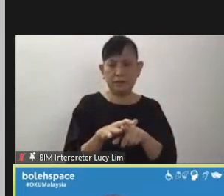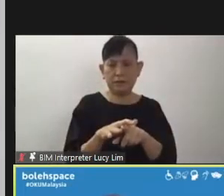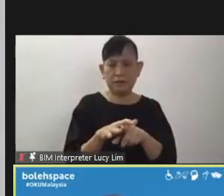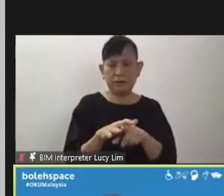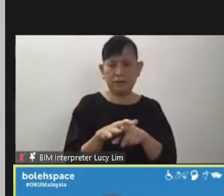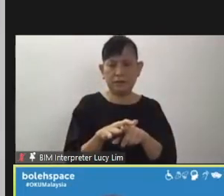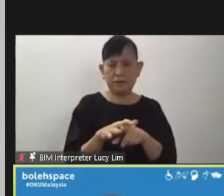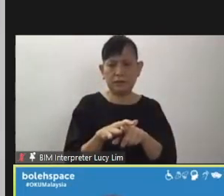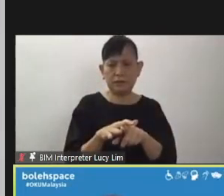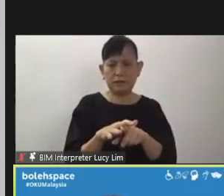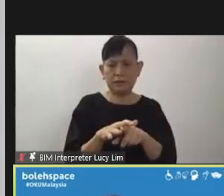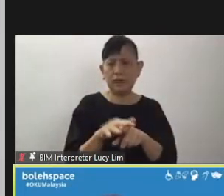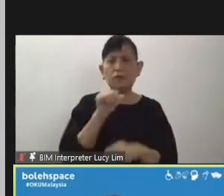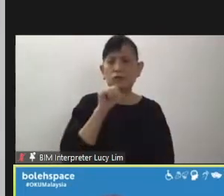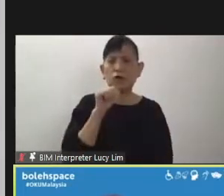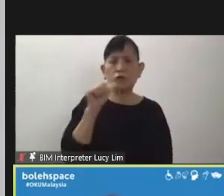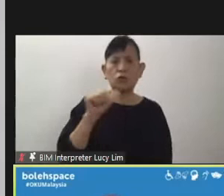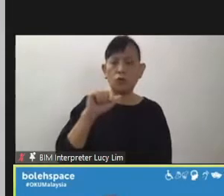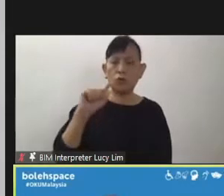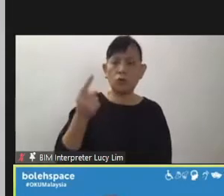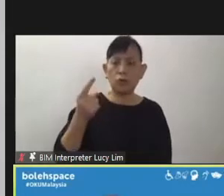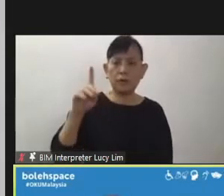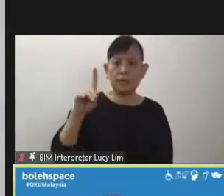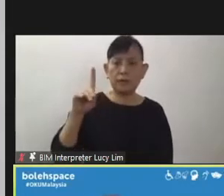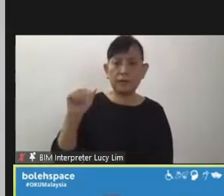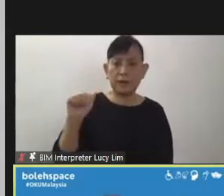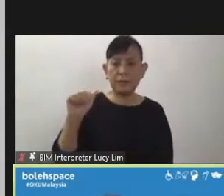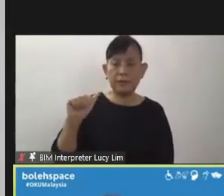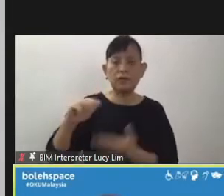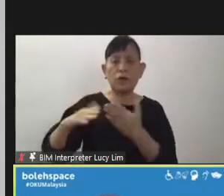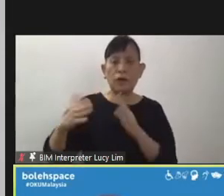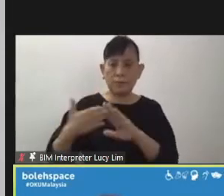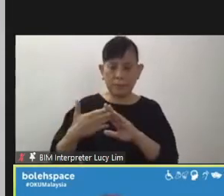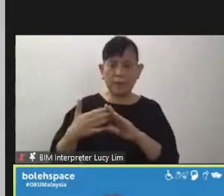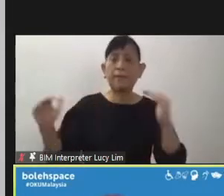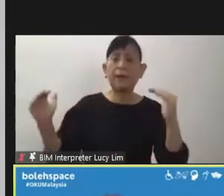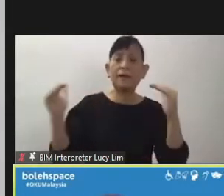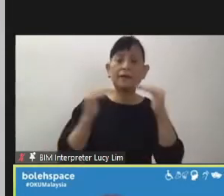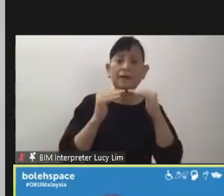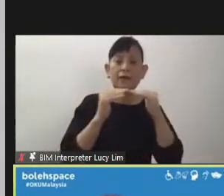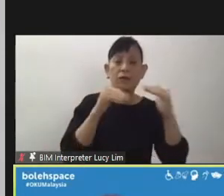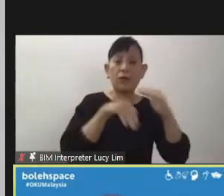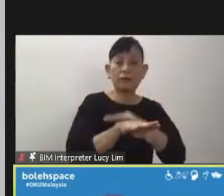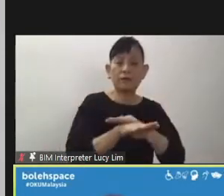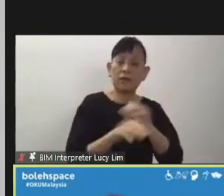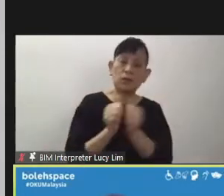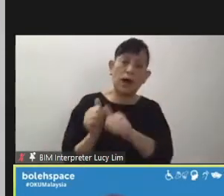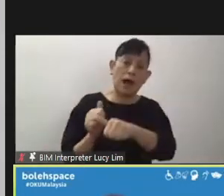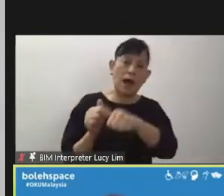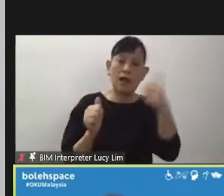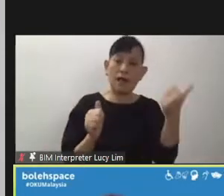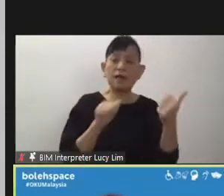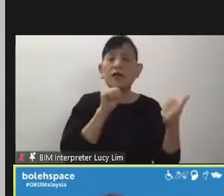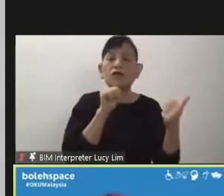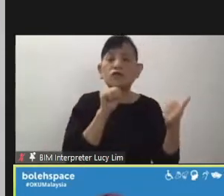the disabled community as well. They need to have an equal basis, equal access with others. If the non-disabled get